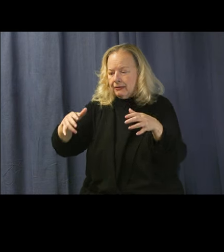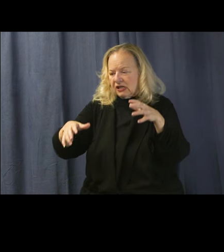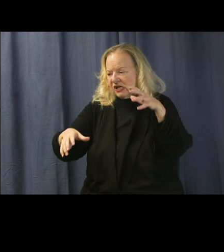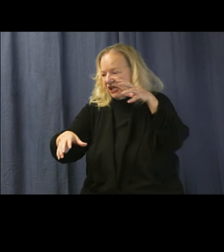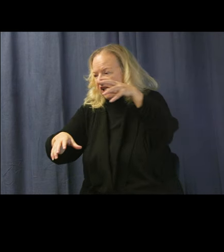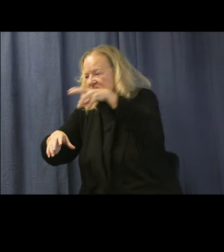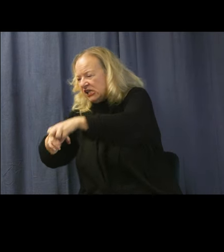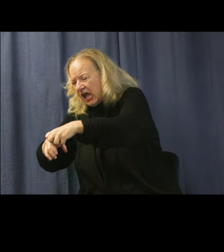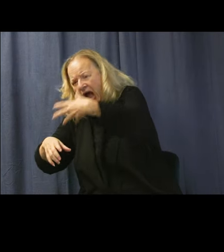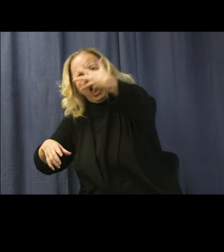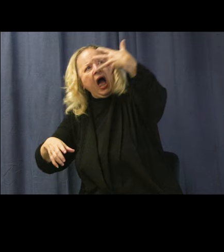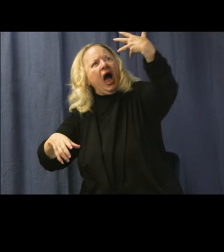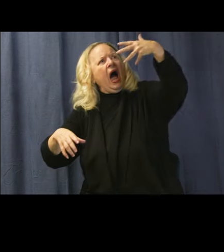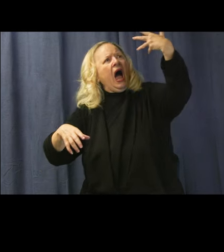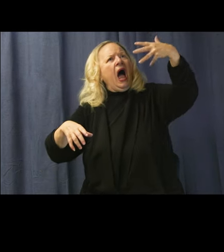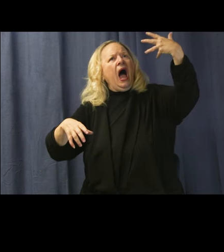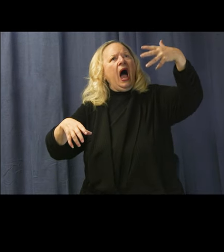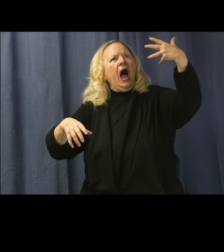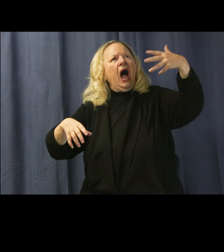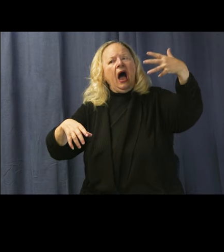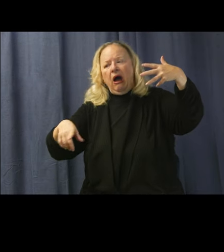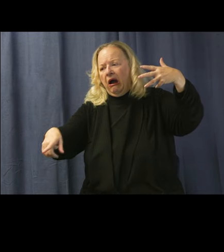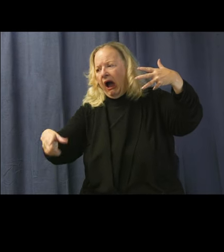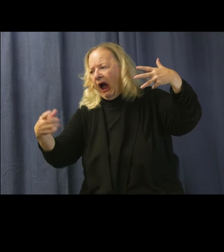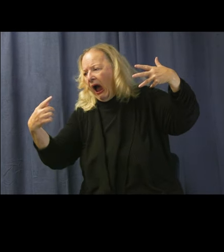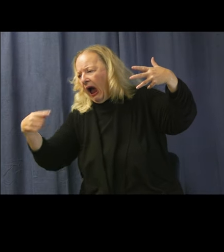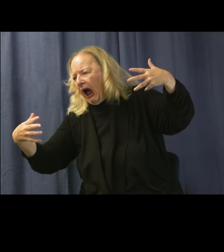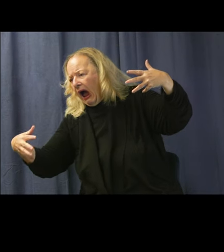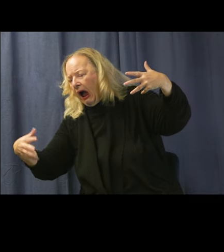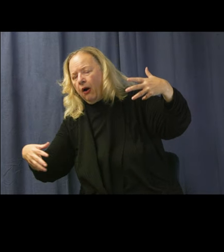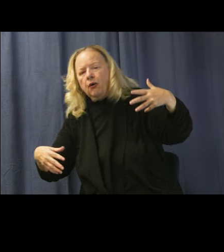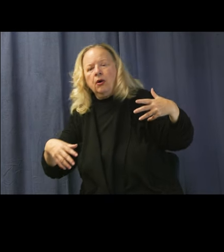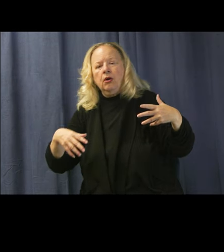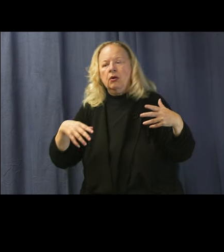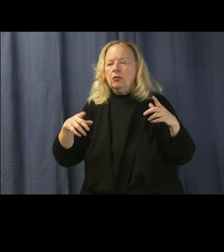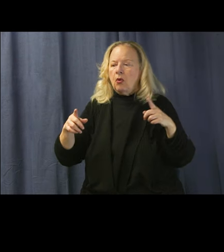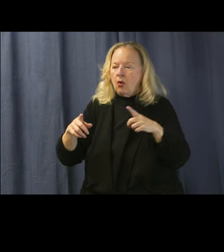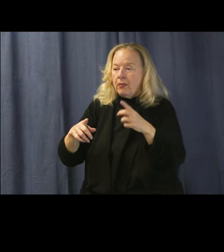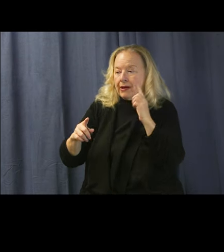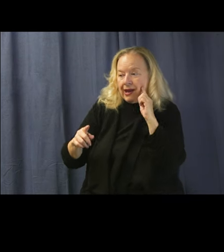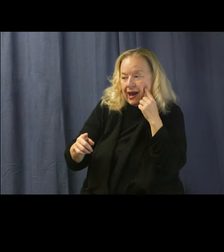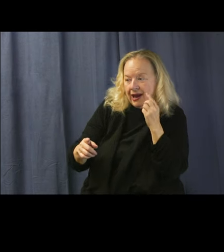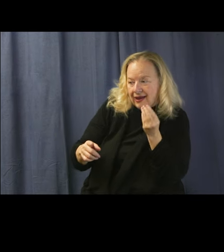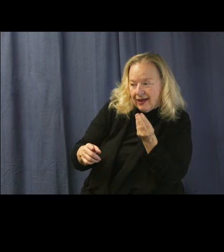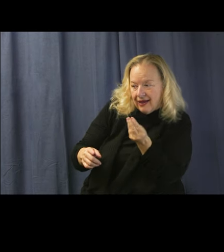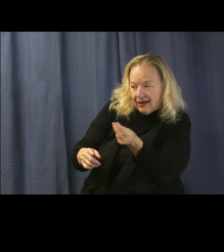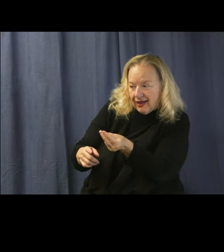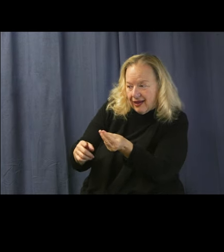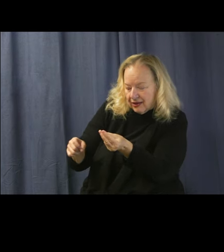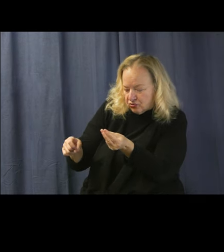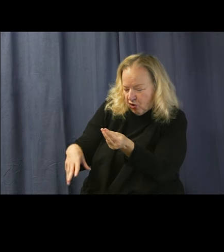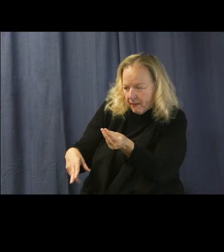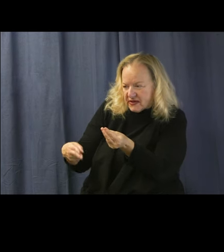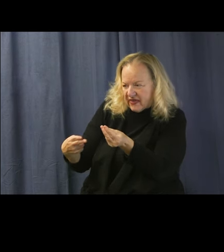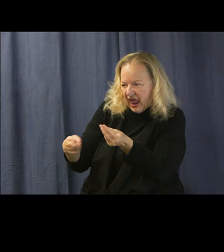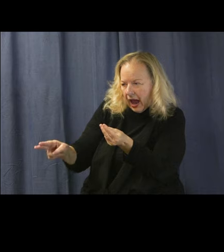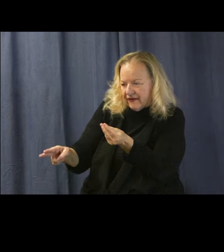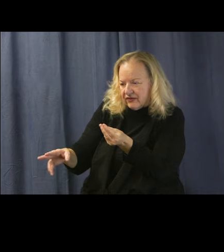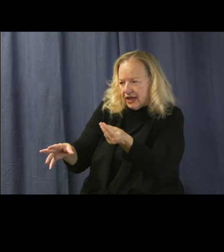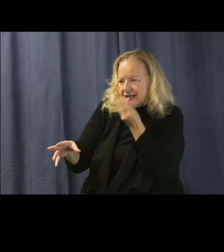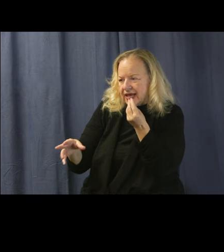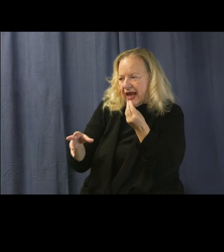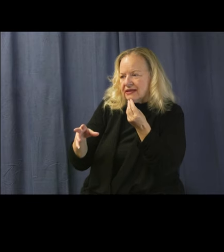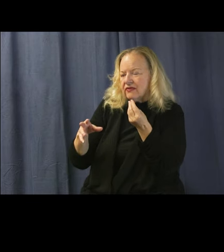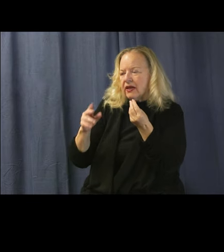grab it out of his hand, you're going to get cut, or he's going to get cut. But if you go up and give him a piece of candy, he drops the knife and takes the